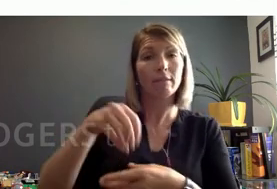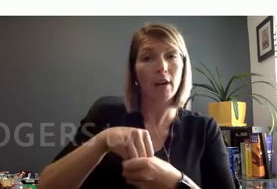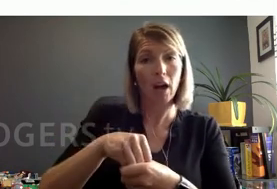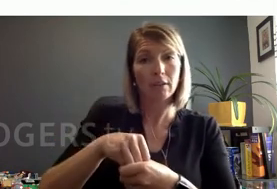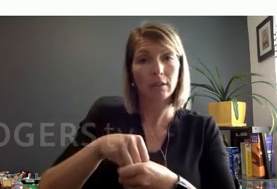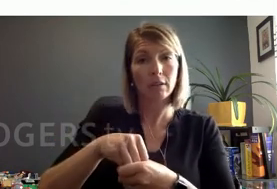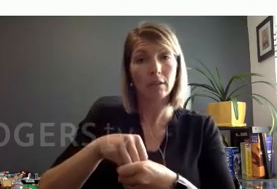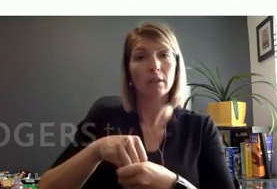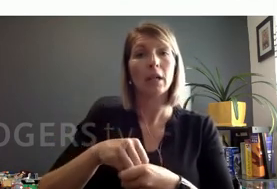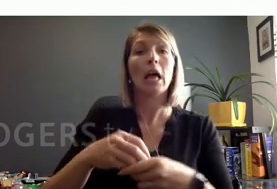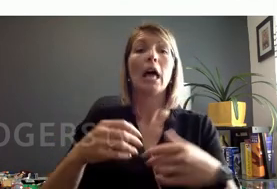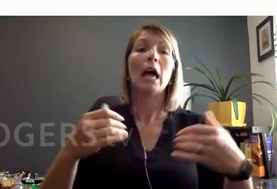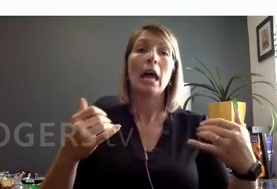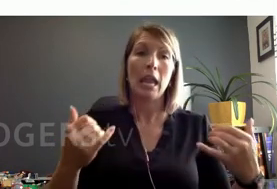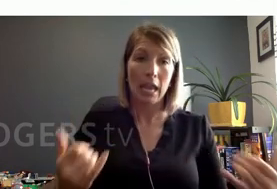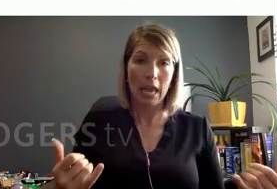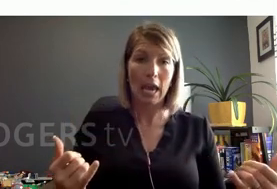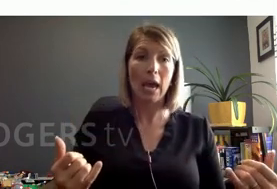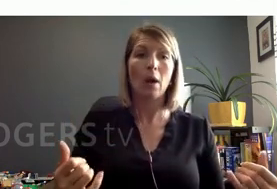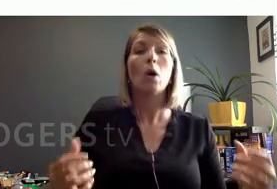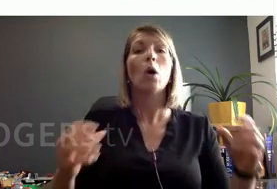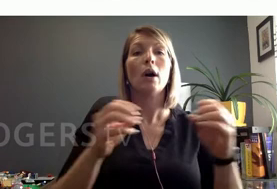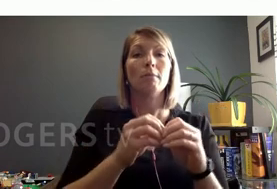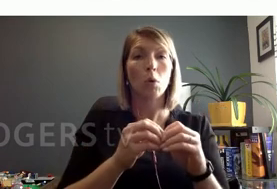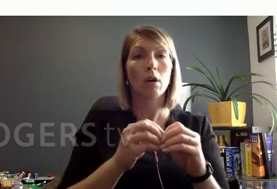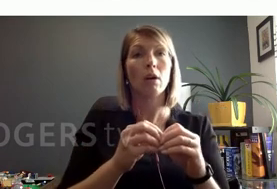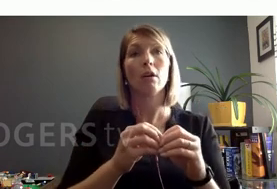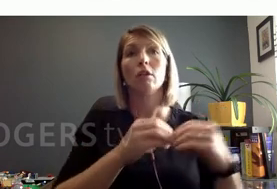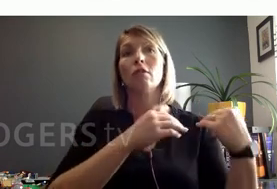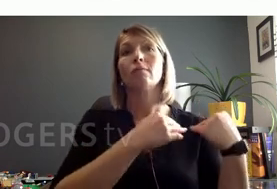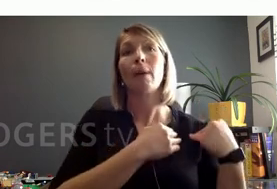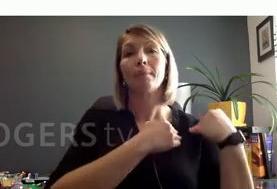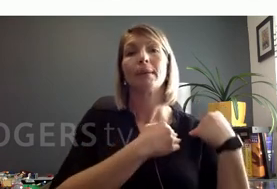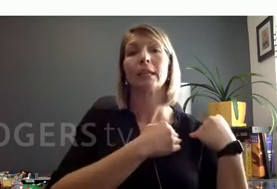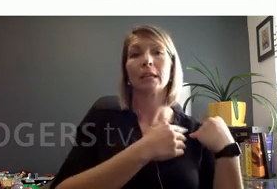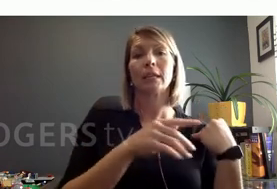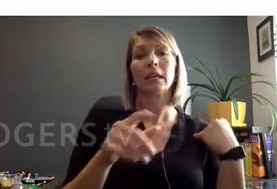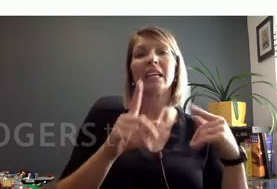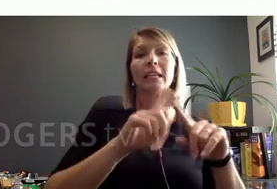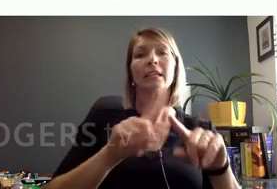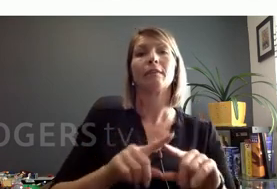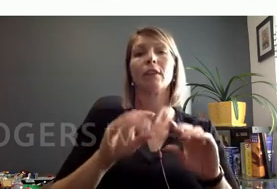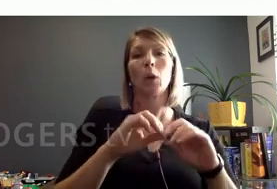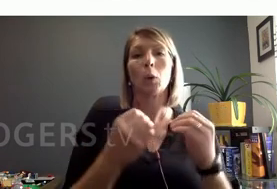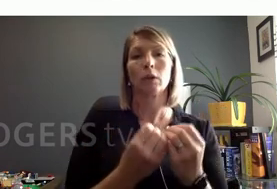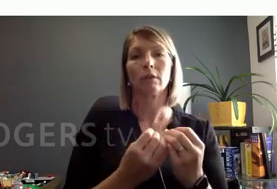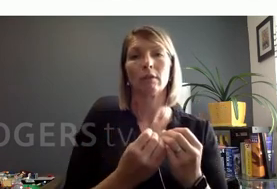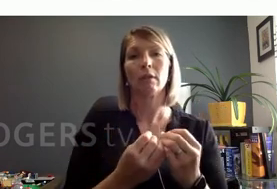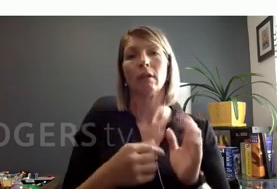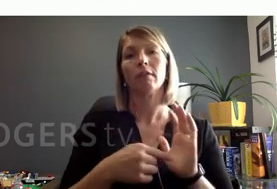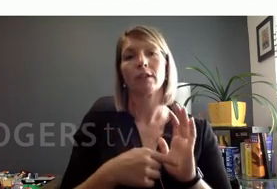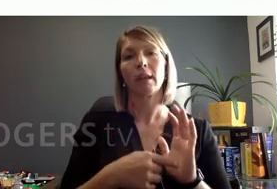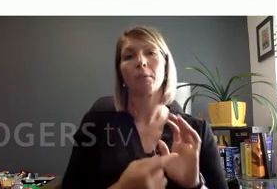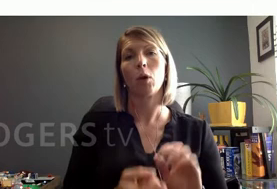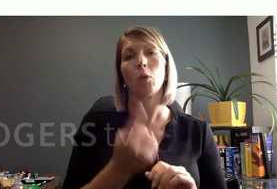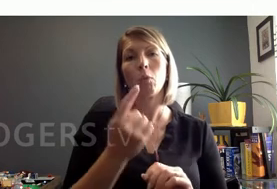up and fulfill their responsibility. I mean, just, you know, giving one idea is that the federal